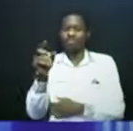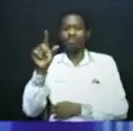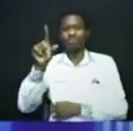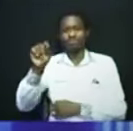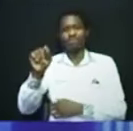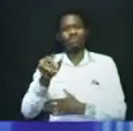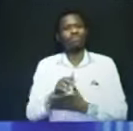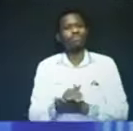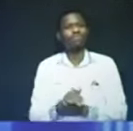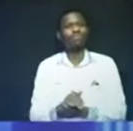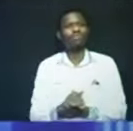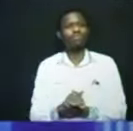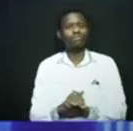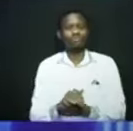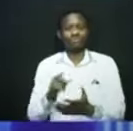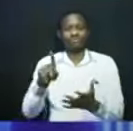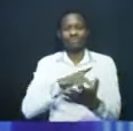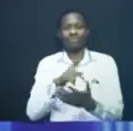Psalm 107:20.